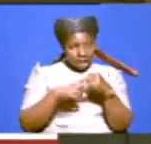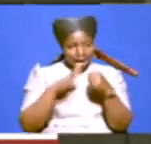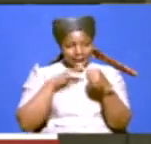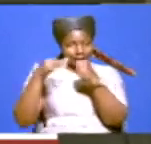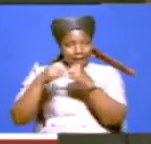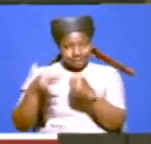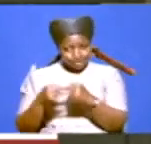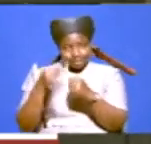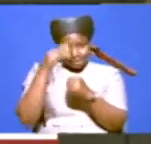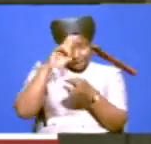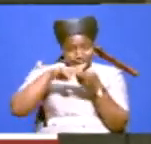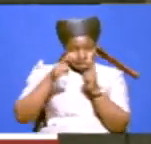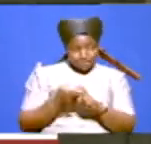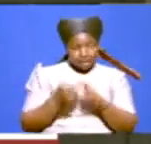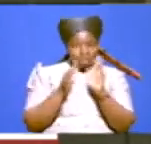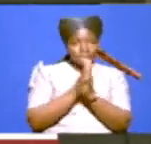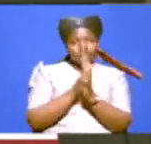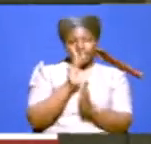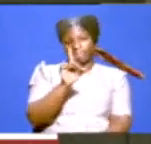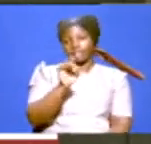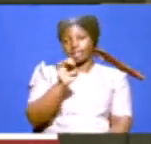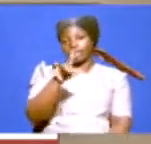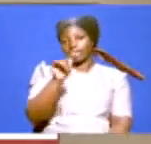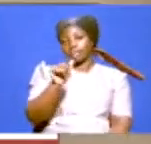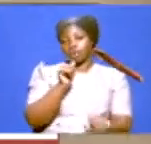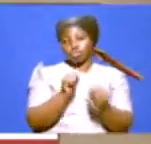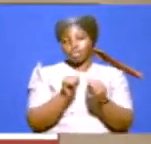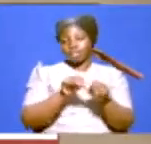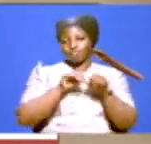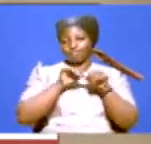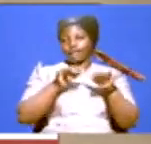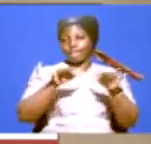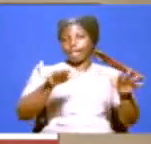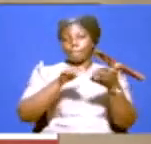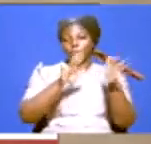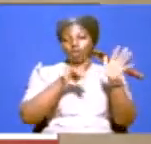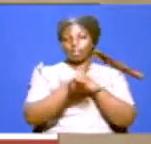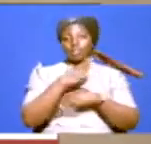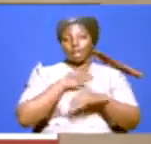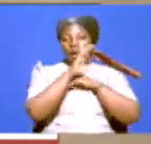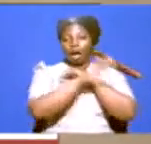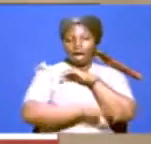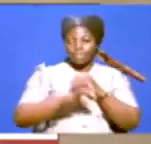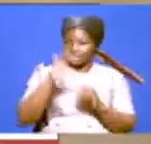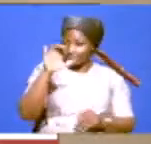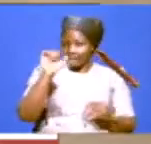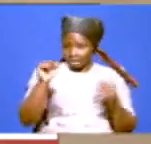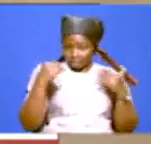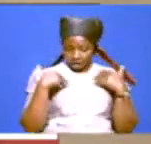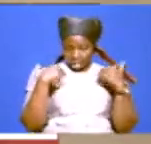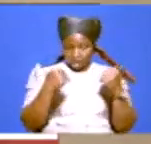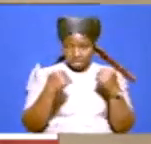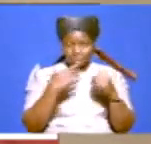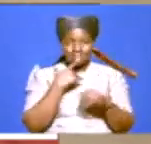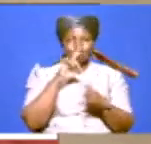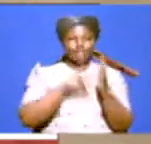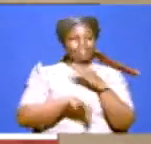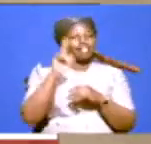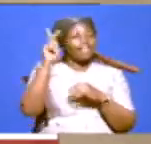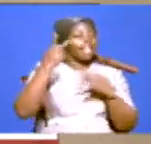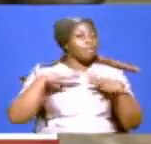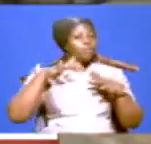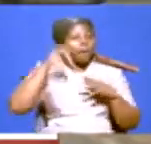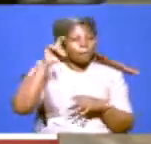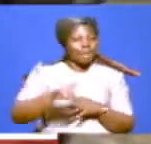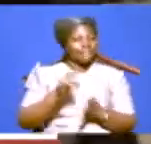Delta variant becoming the dominant strain in our country. Waziri wa Afya Mutahi Kagwe amesema ni sharti wa Kenya